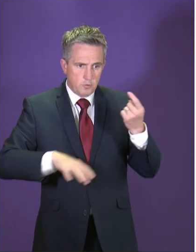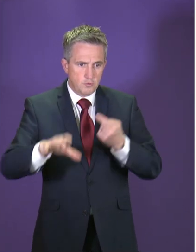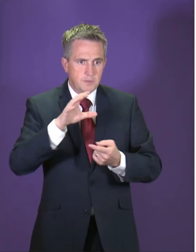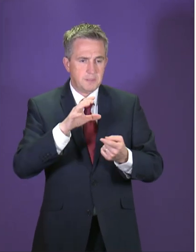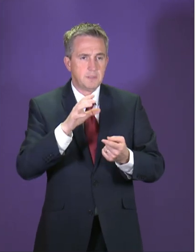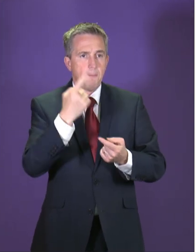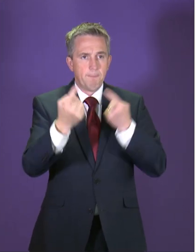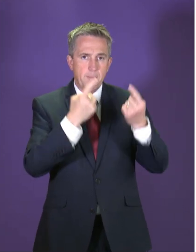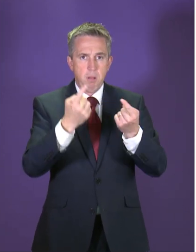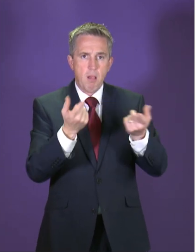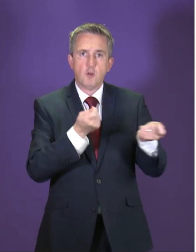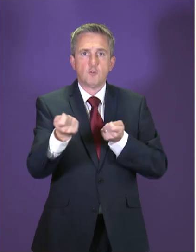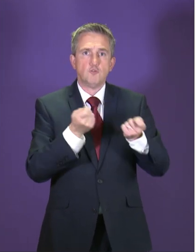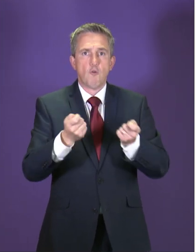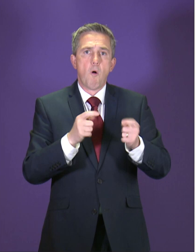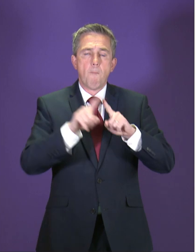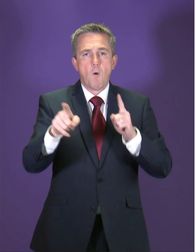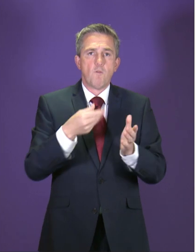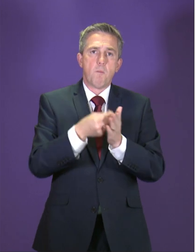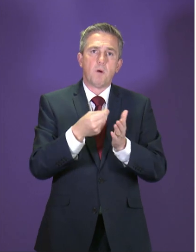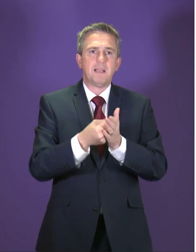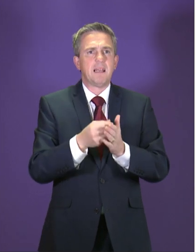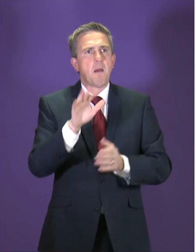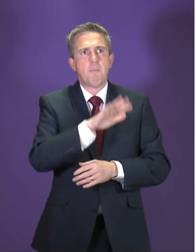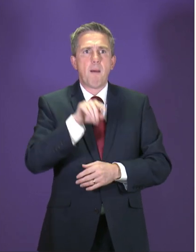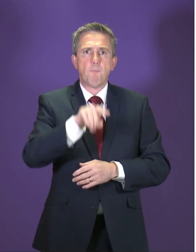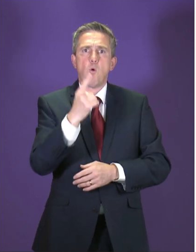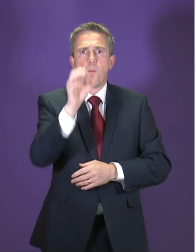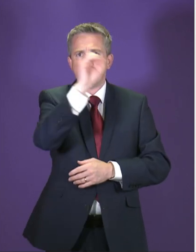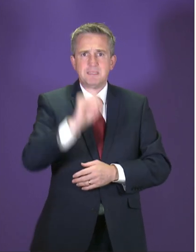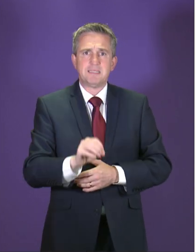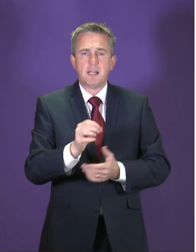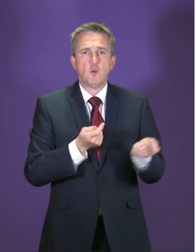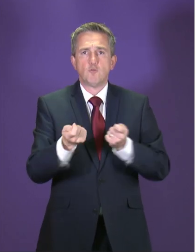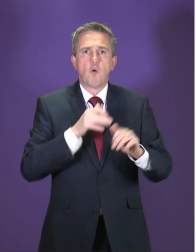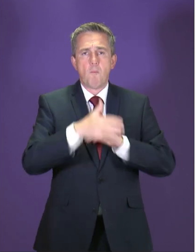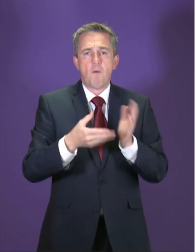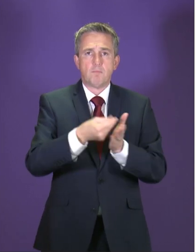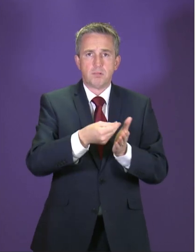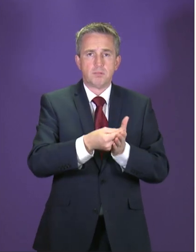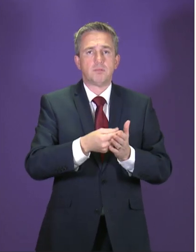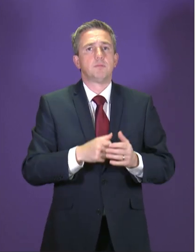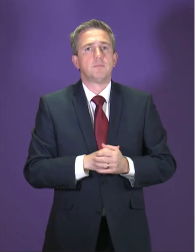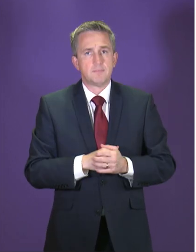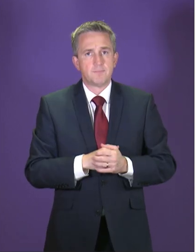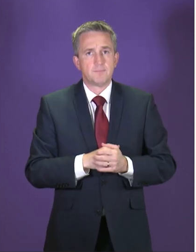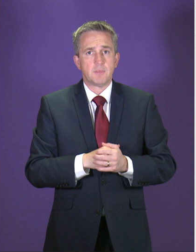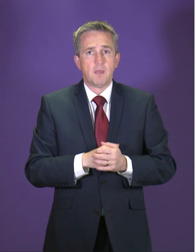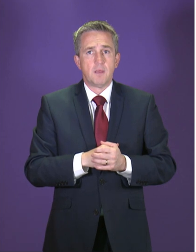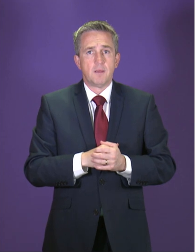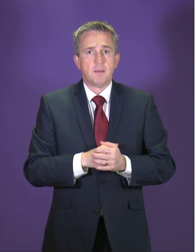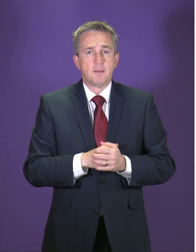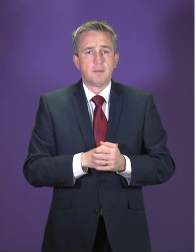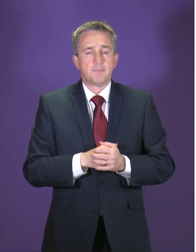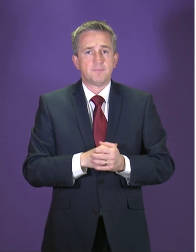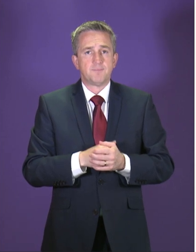those at the very top 1% or even 0.1%. Meteoric expansion at the top